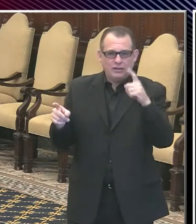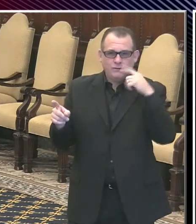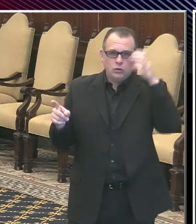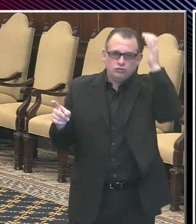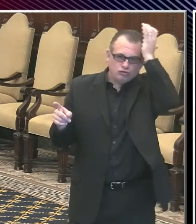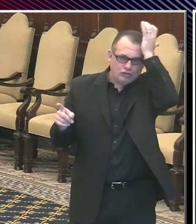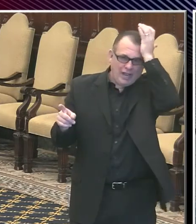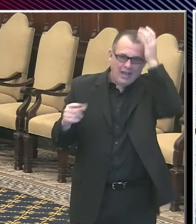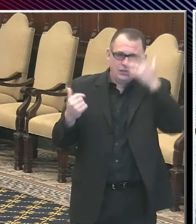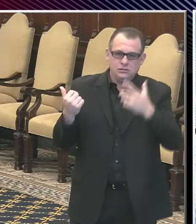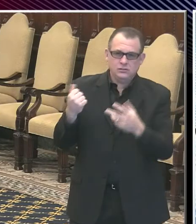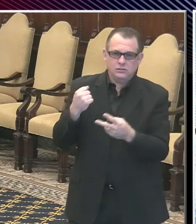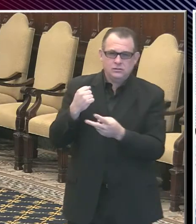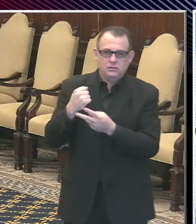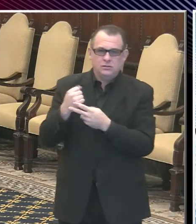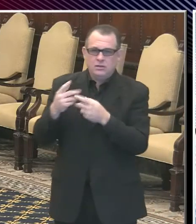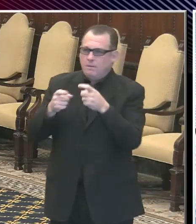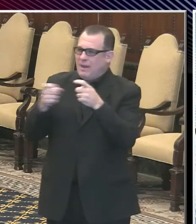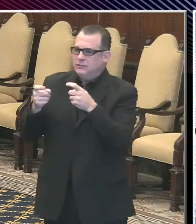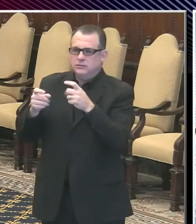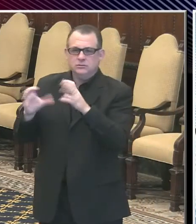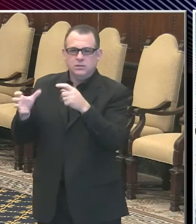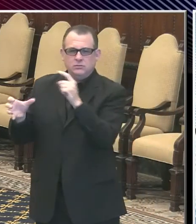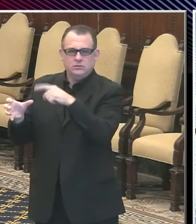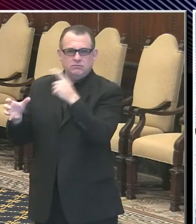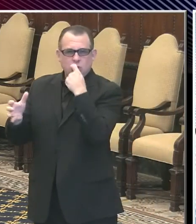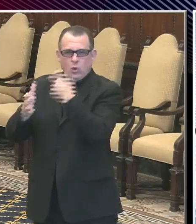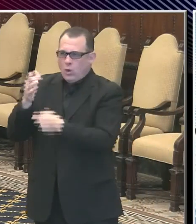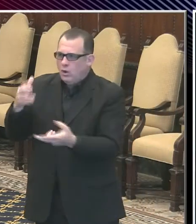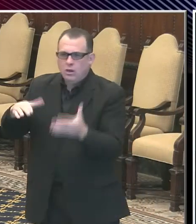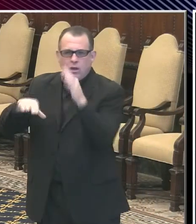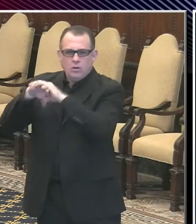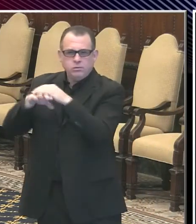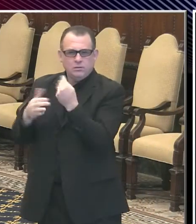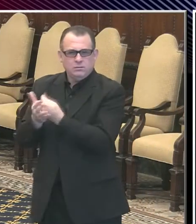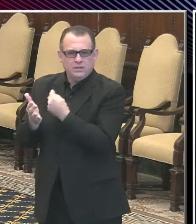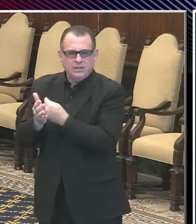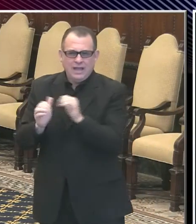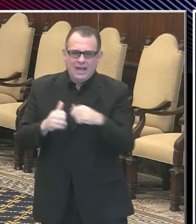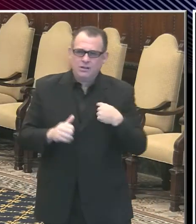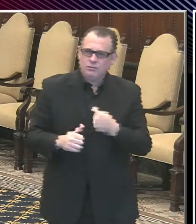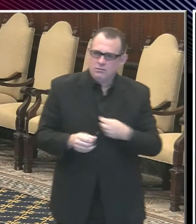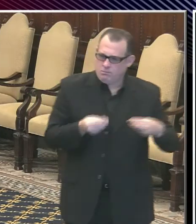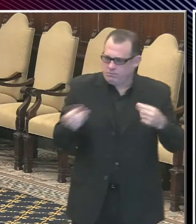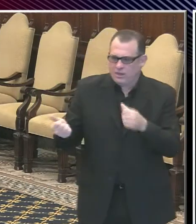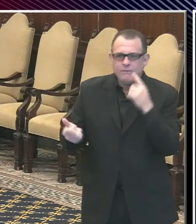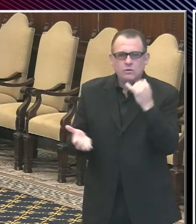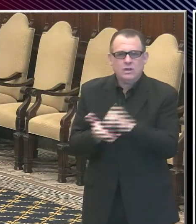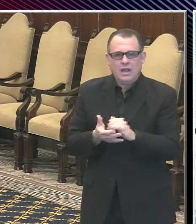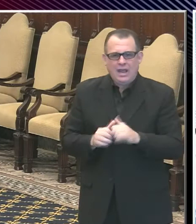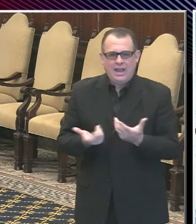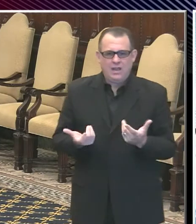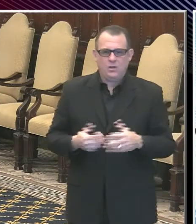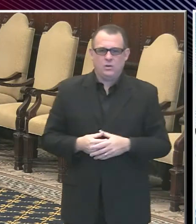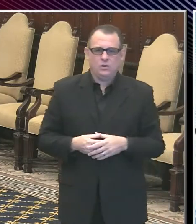waste management. I'm curious how the city would be able to absorb that cost. I think that would be